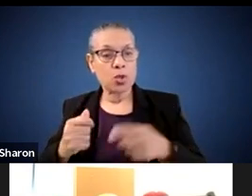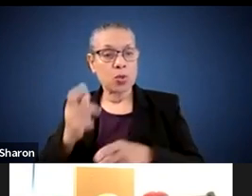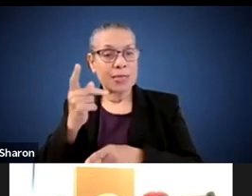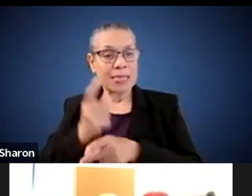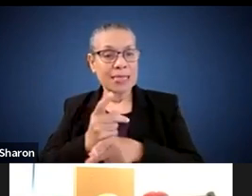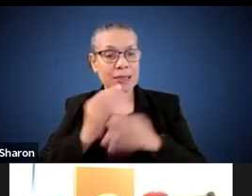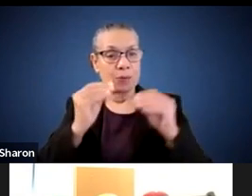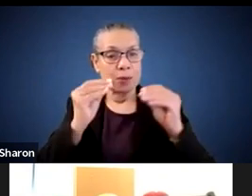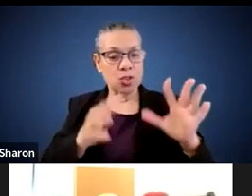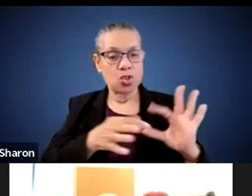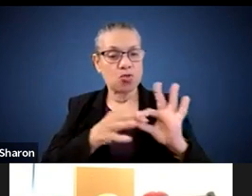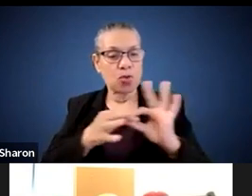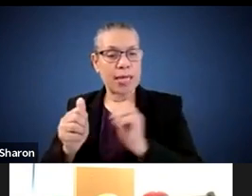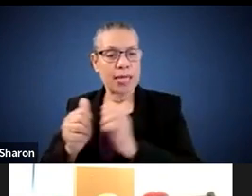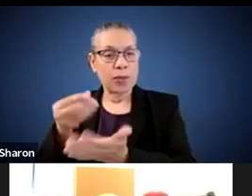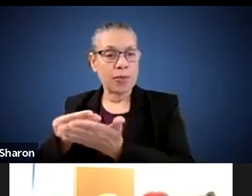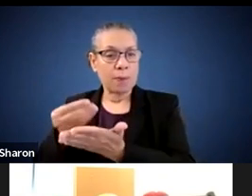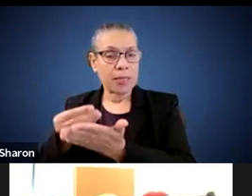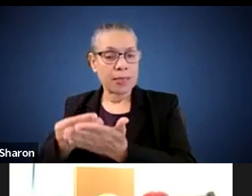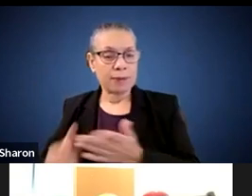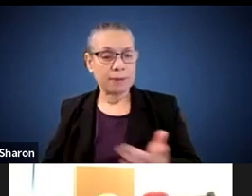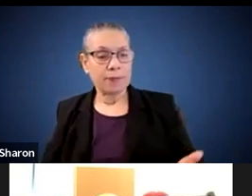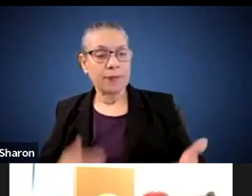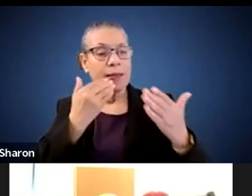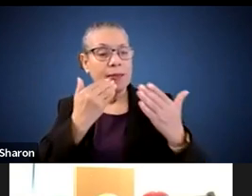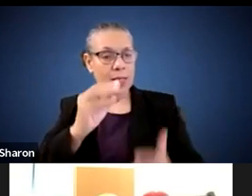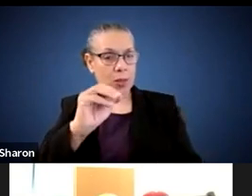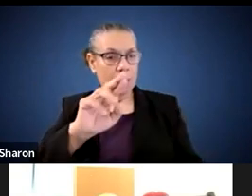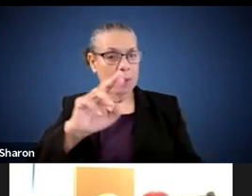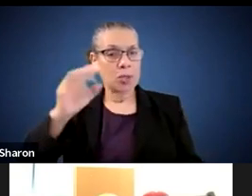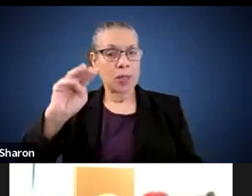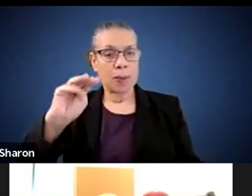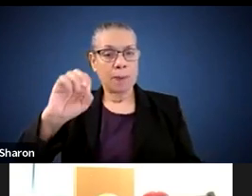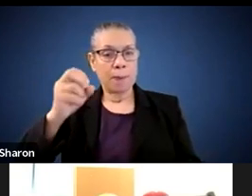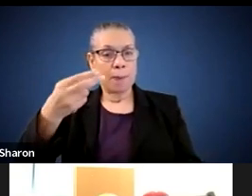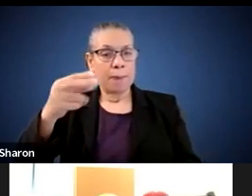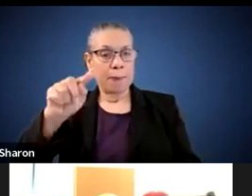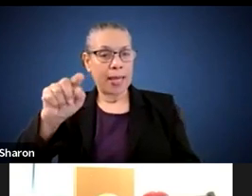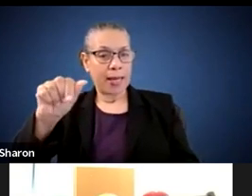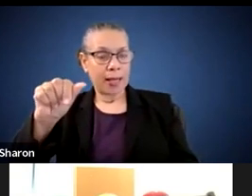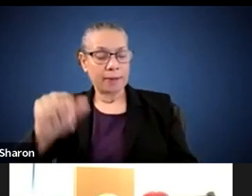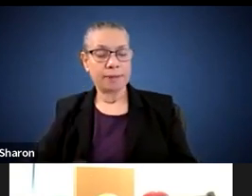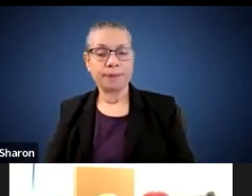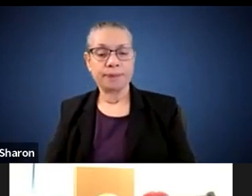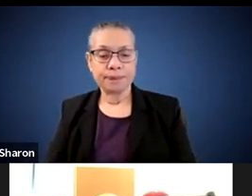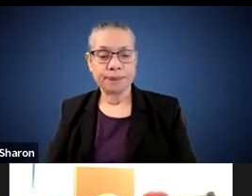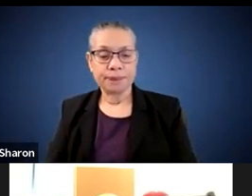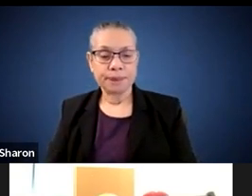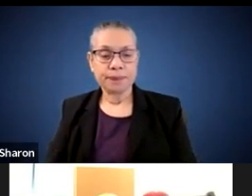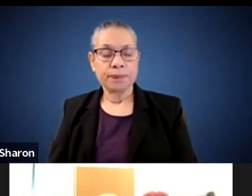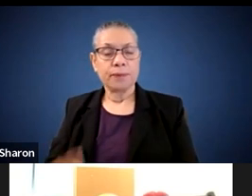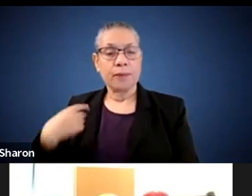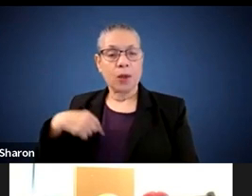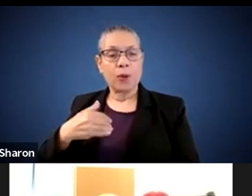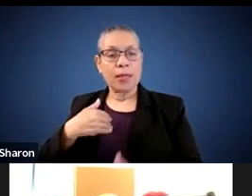that it connected to the grant absolutely um and thanks for the question Mr meta um so we have um a number of uh